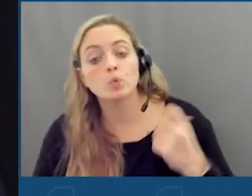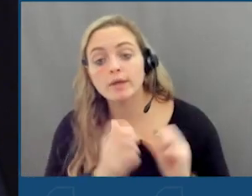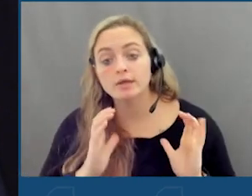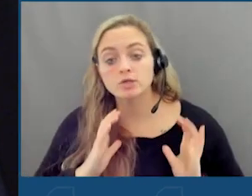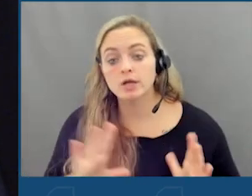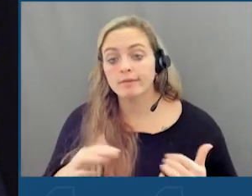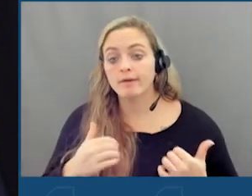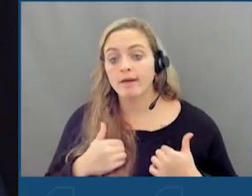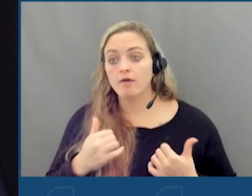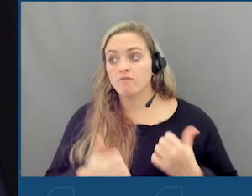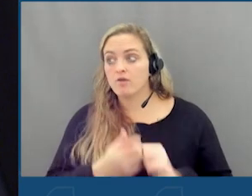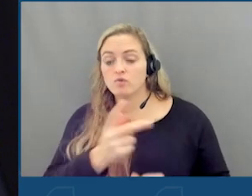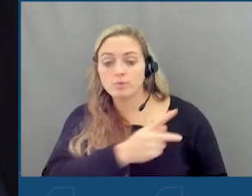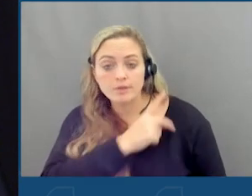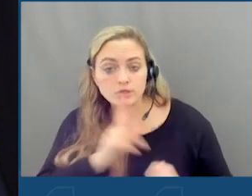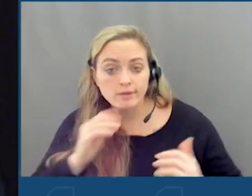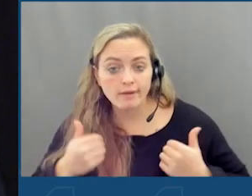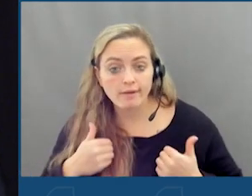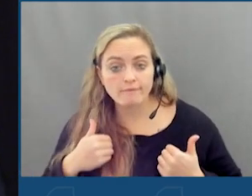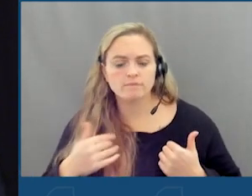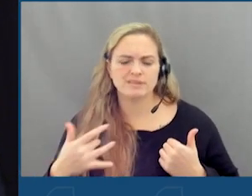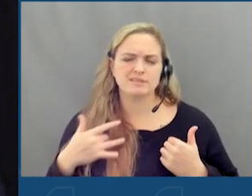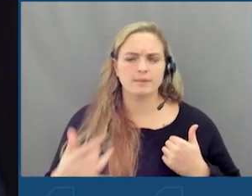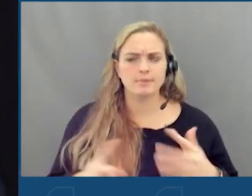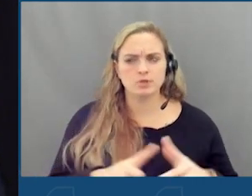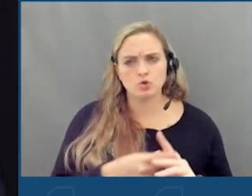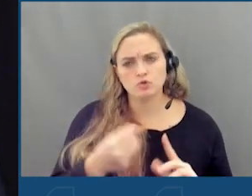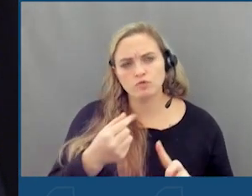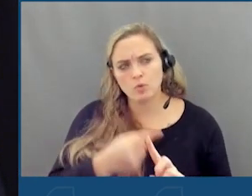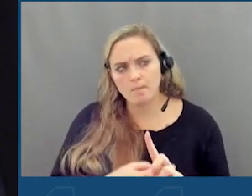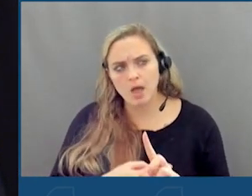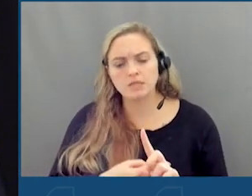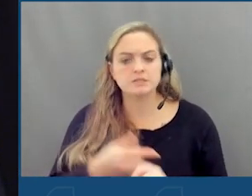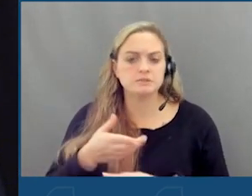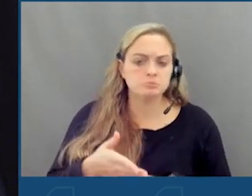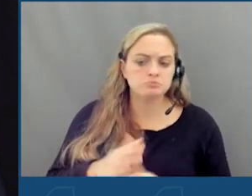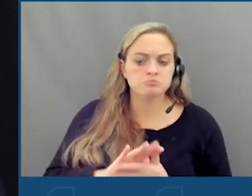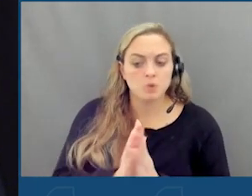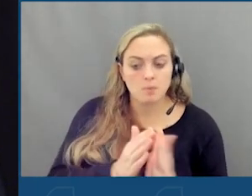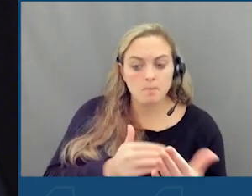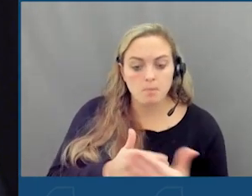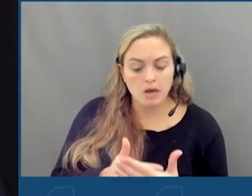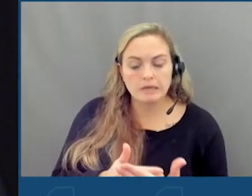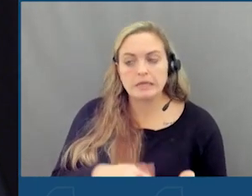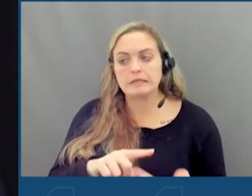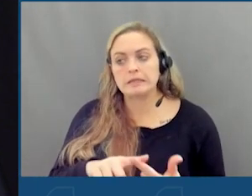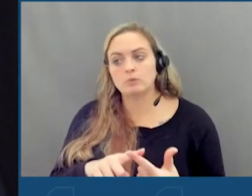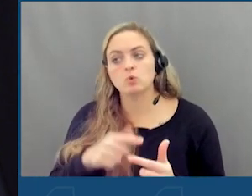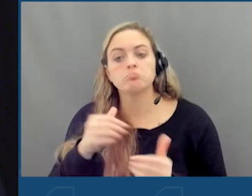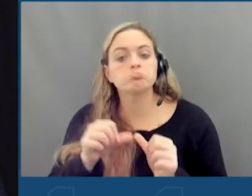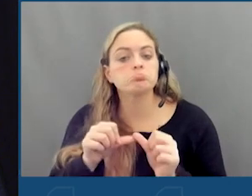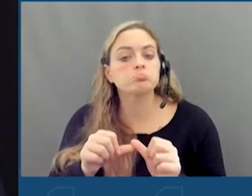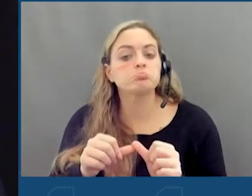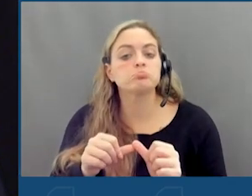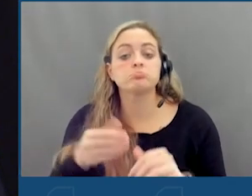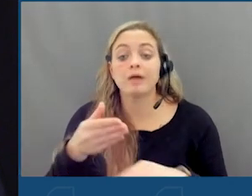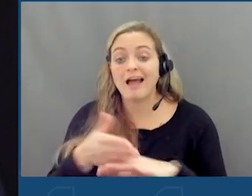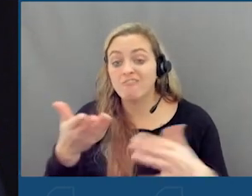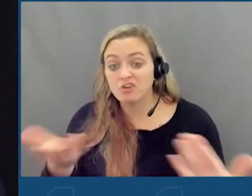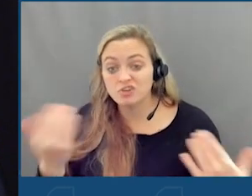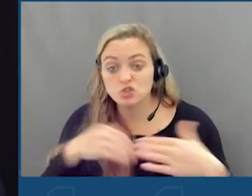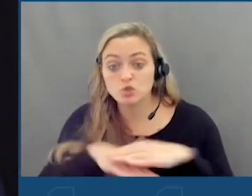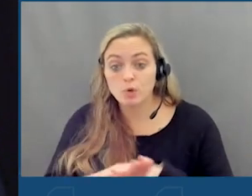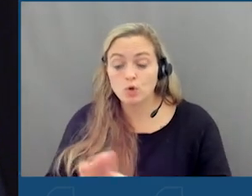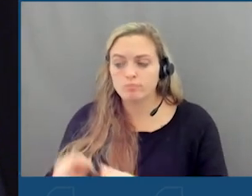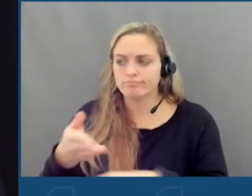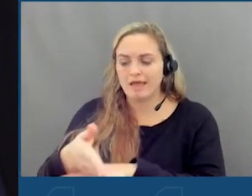they take on. So it typically starts a few months into the pregnancy, continues into postpartum care,